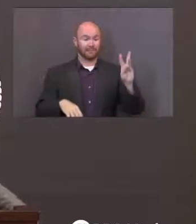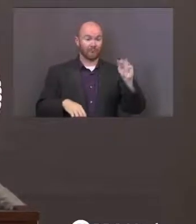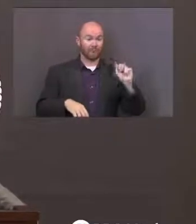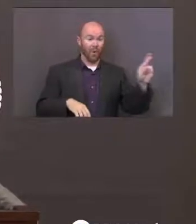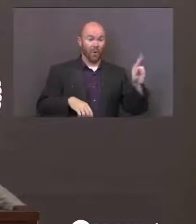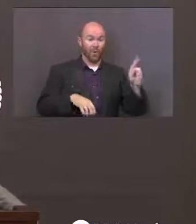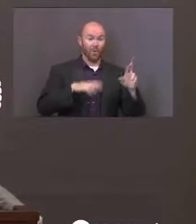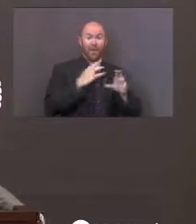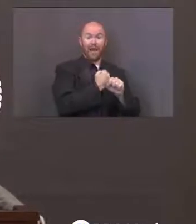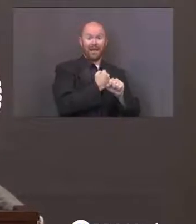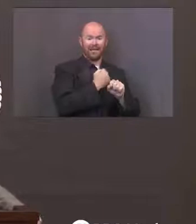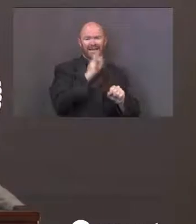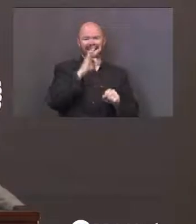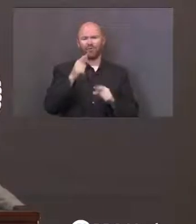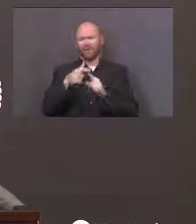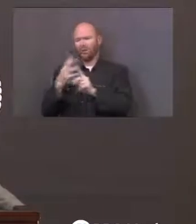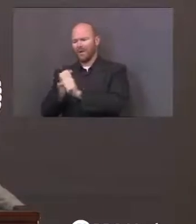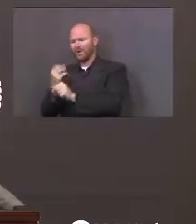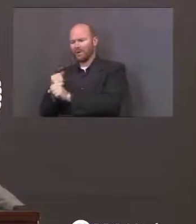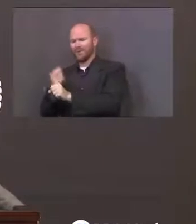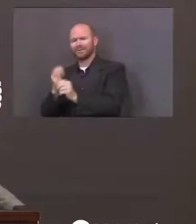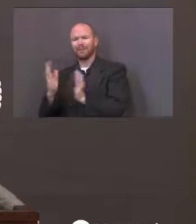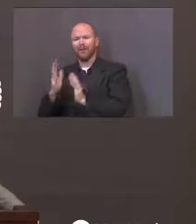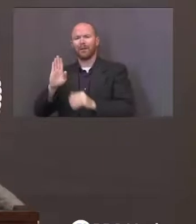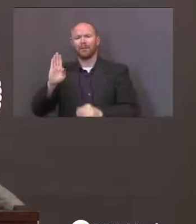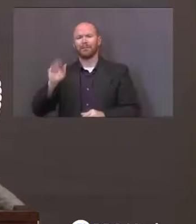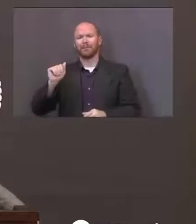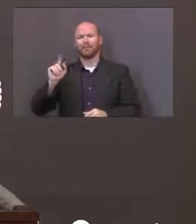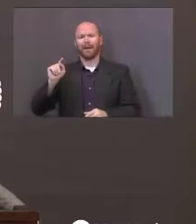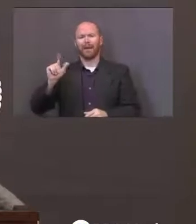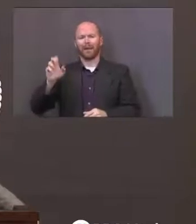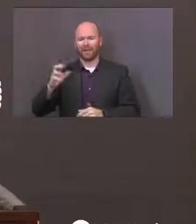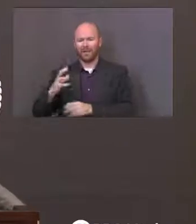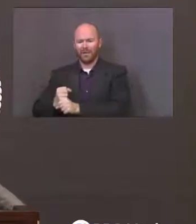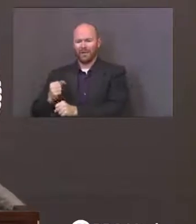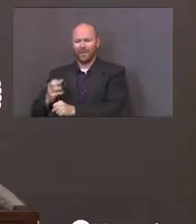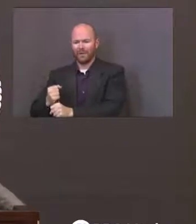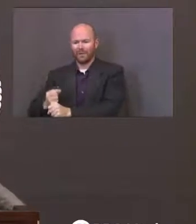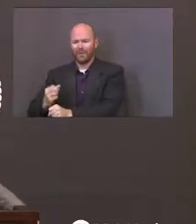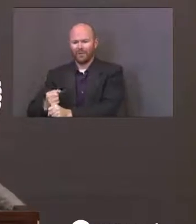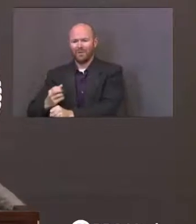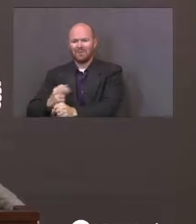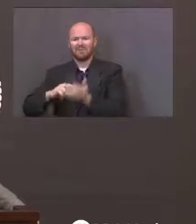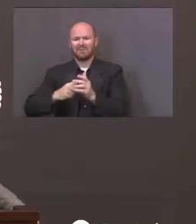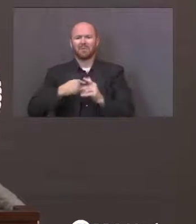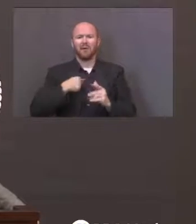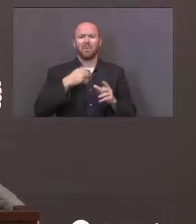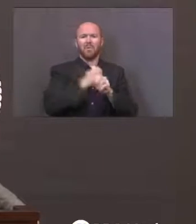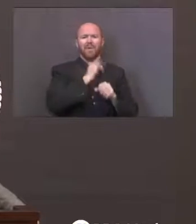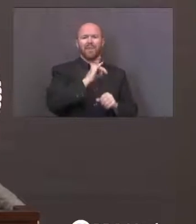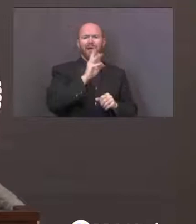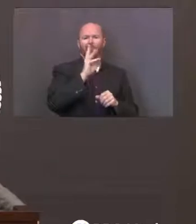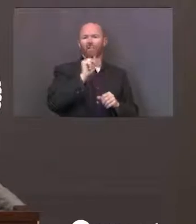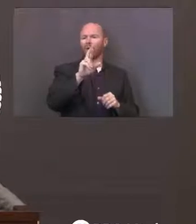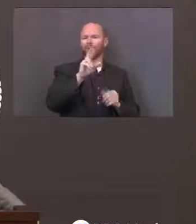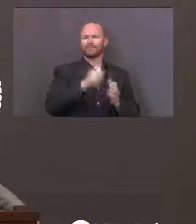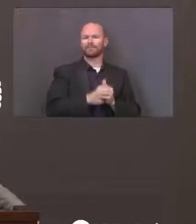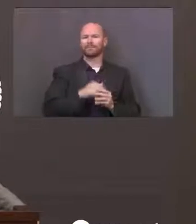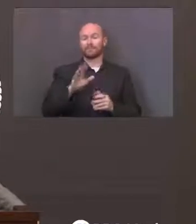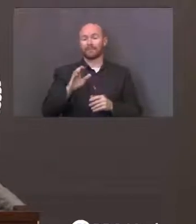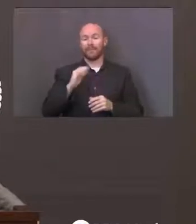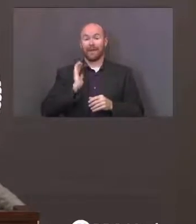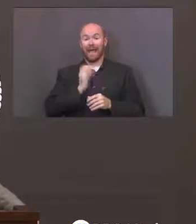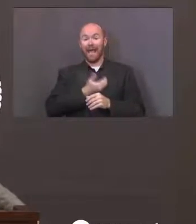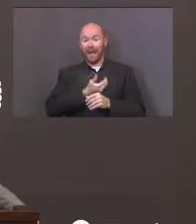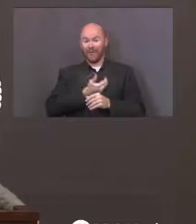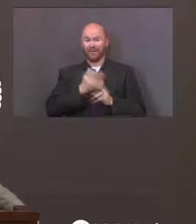battles. If we win enough battles, you emerge victorious in the war. As our war on COVID-19 moves